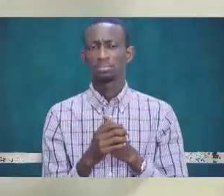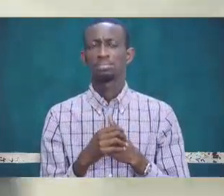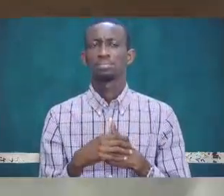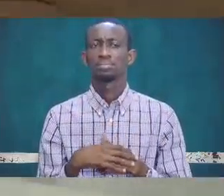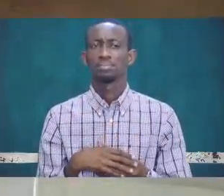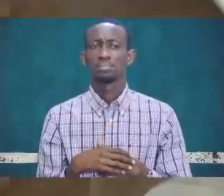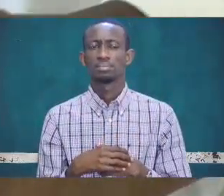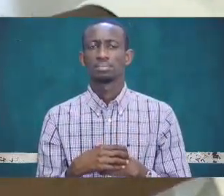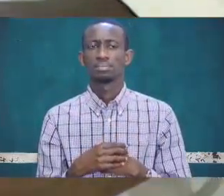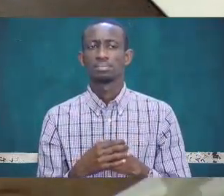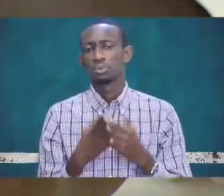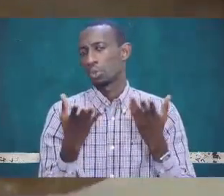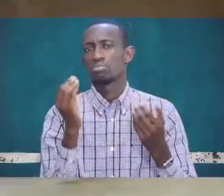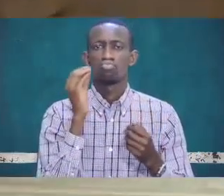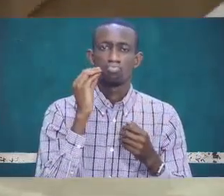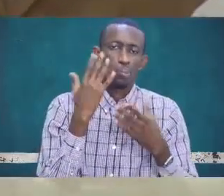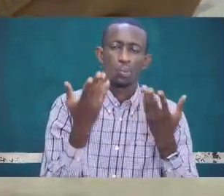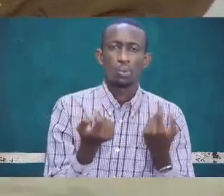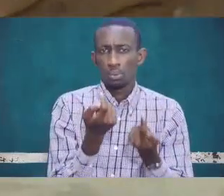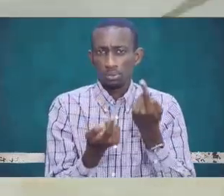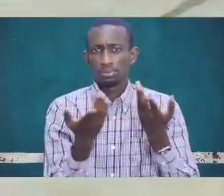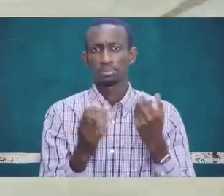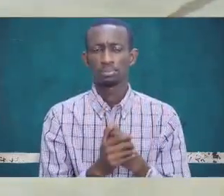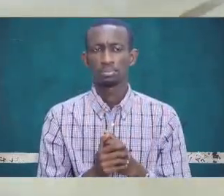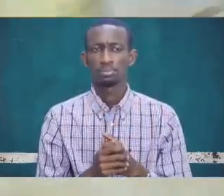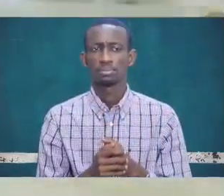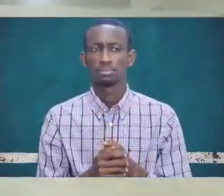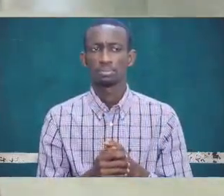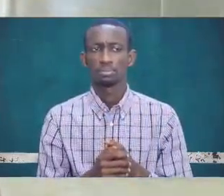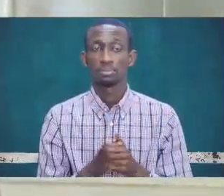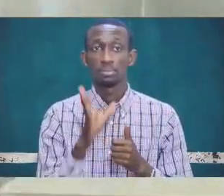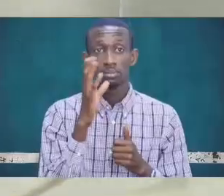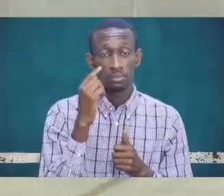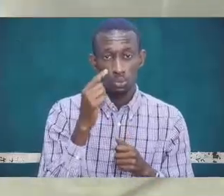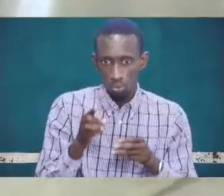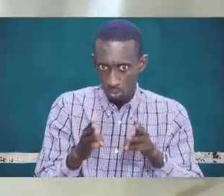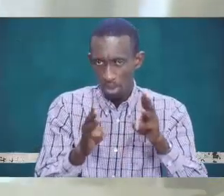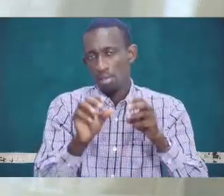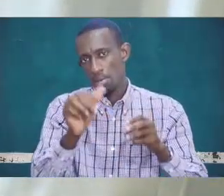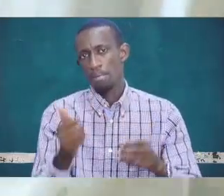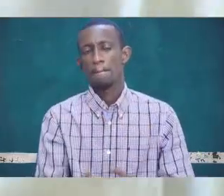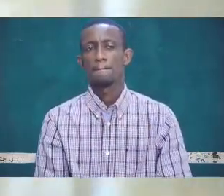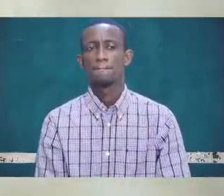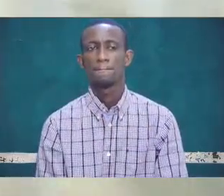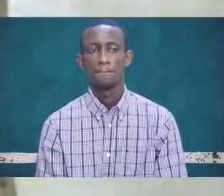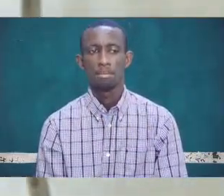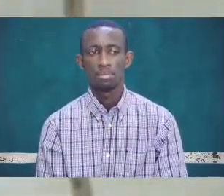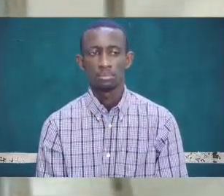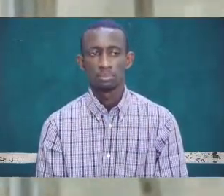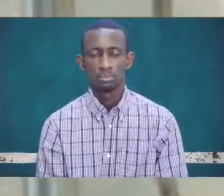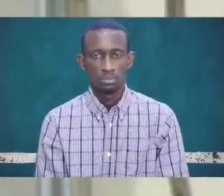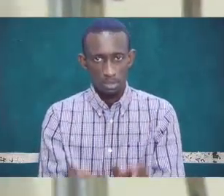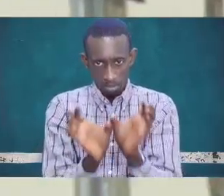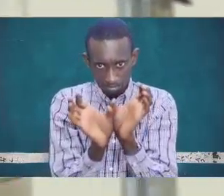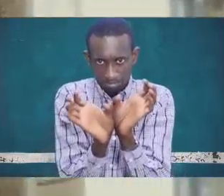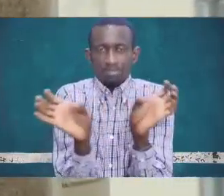case of decantation. So we are also going to look at other methods of separating